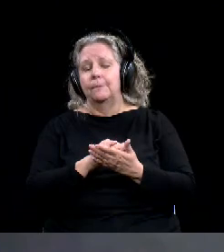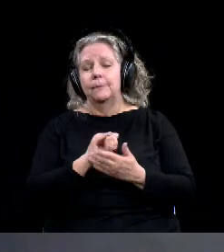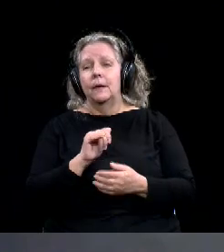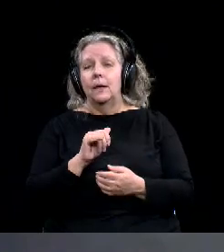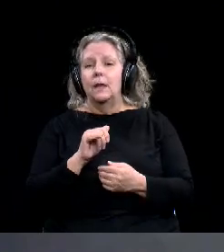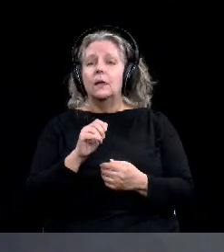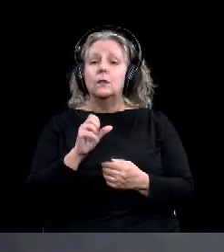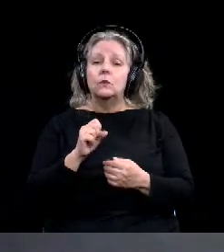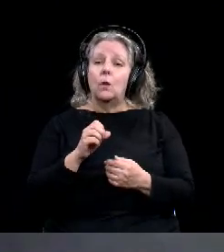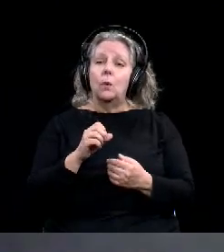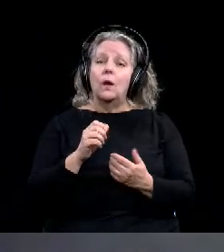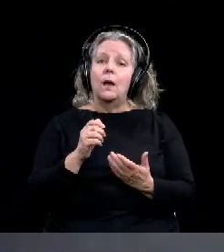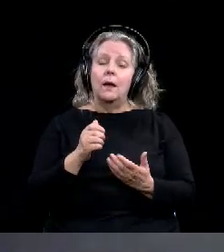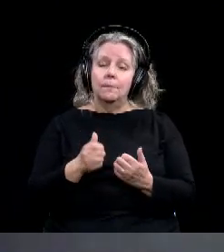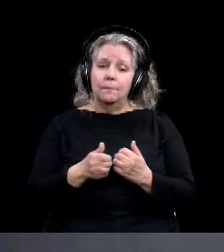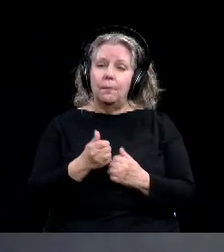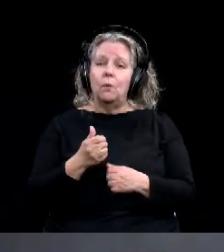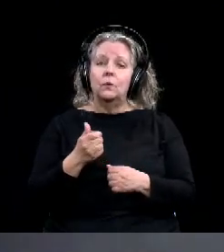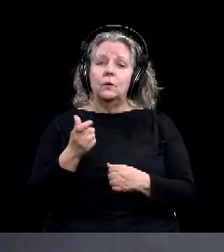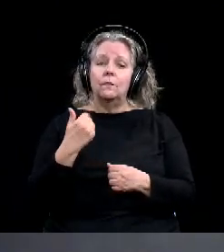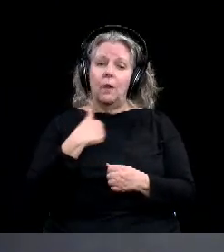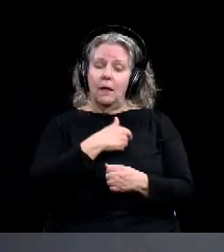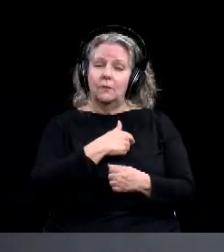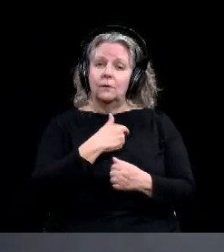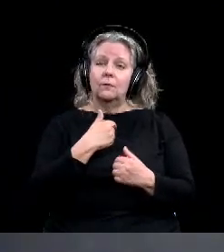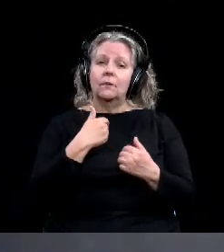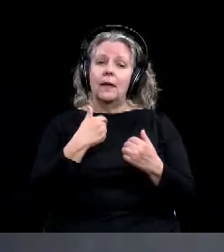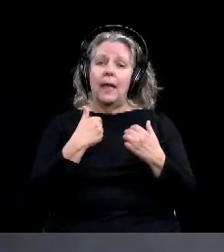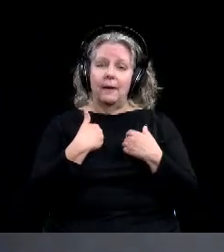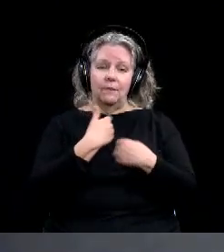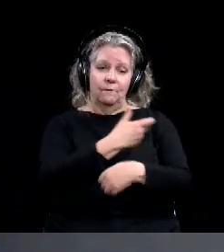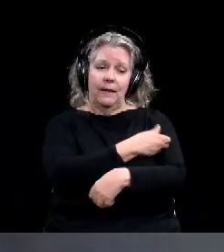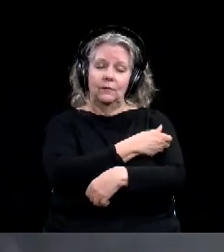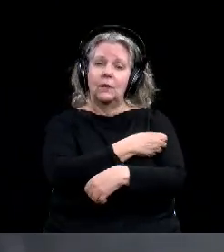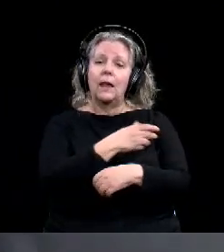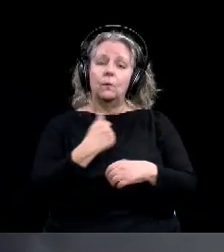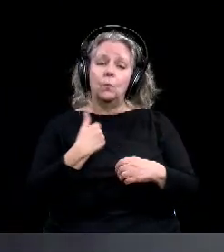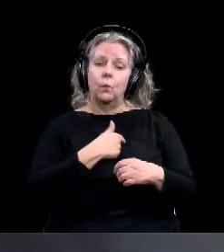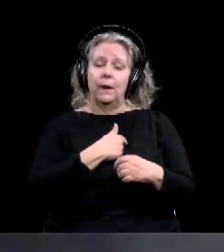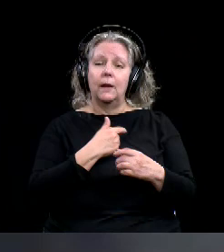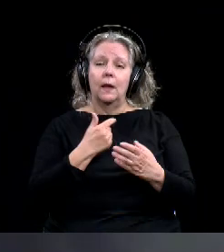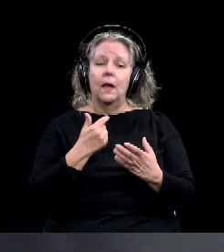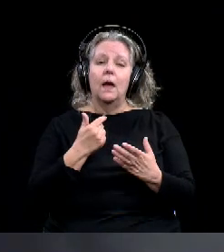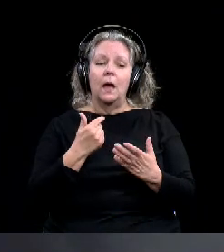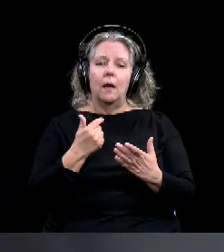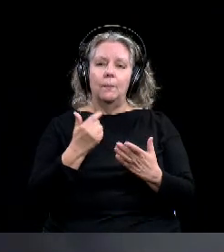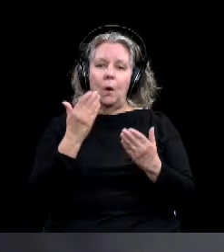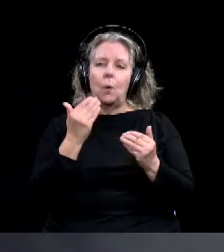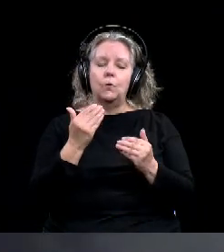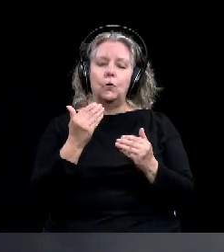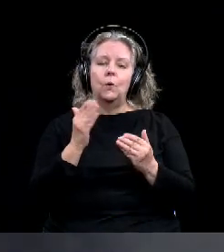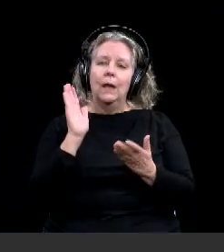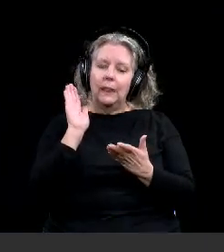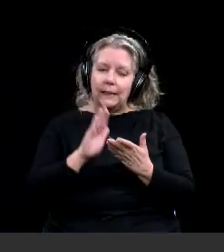do help to reduce the spread with vaccination, but it may not be the major contributor.